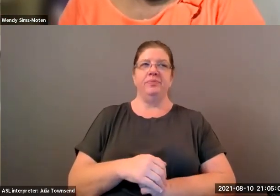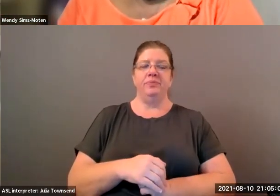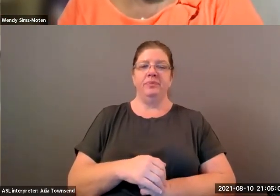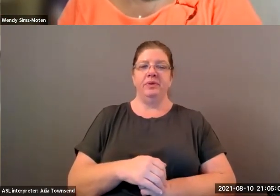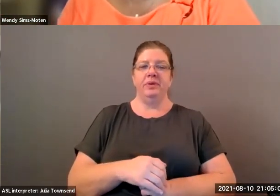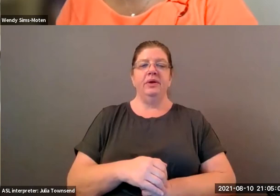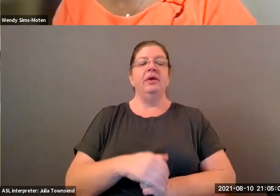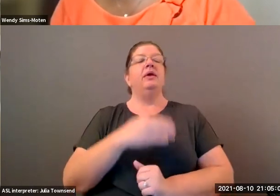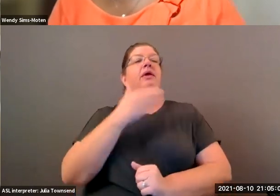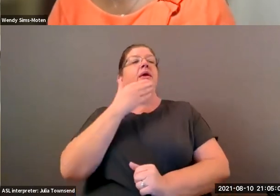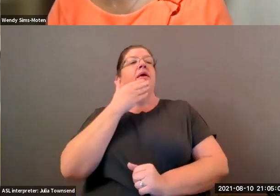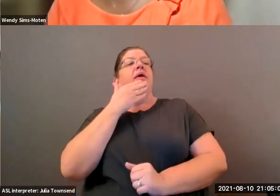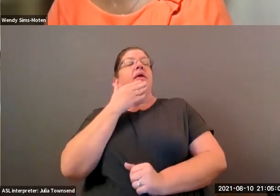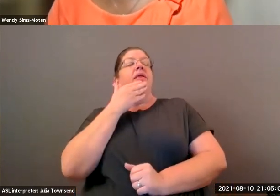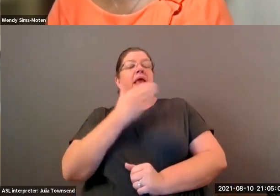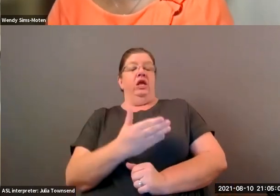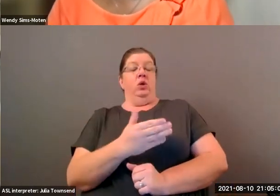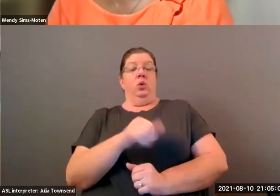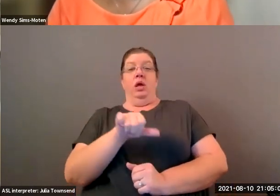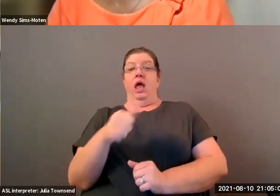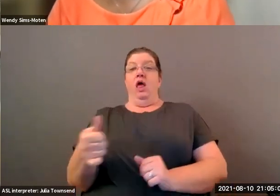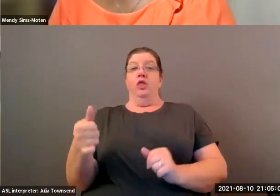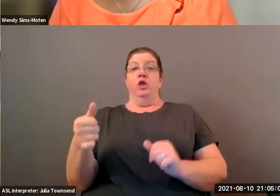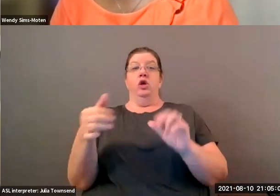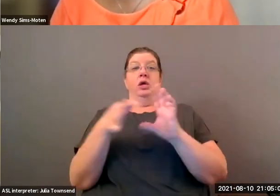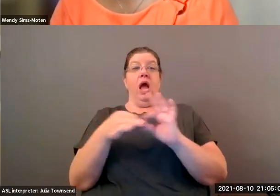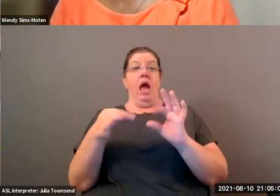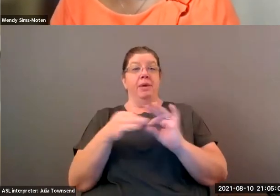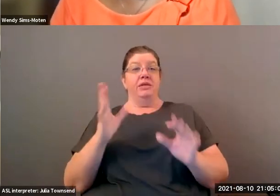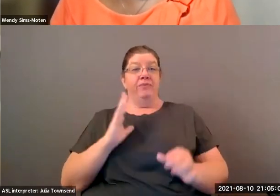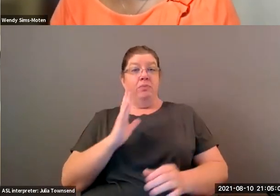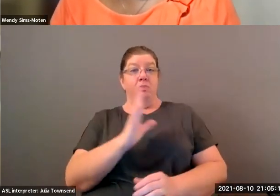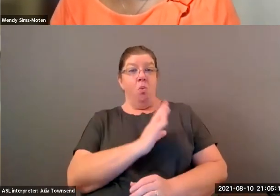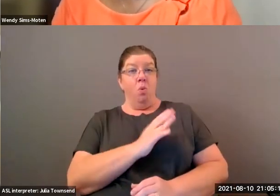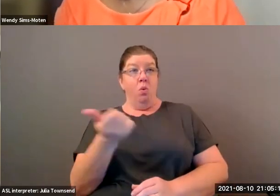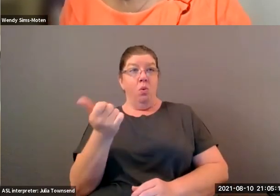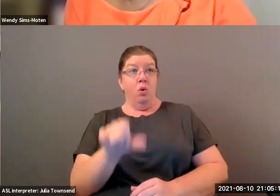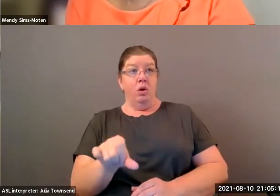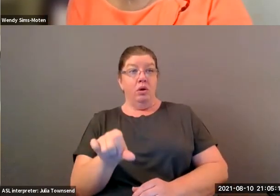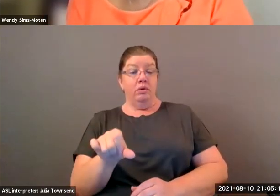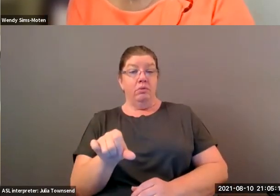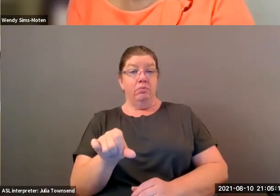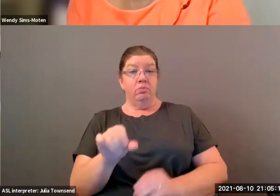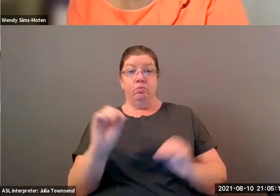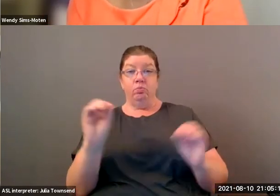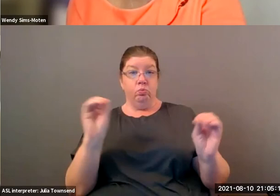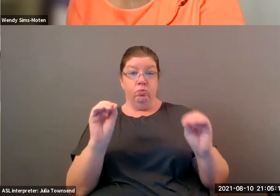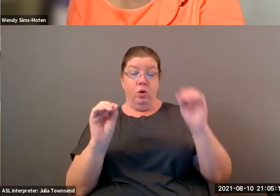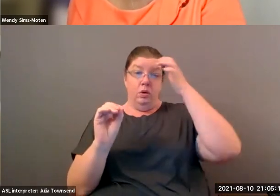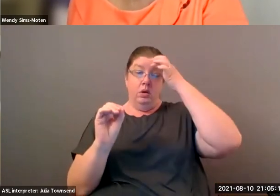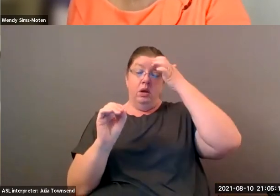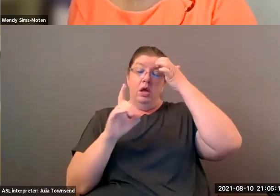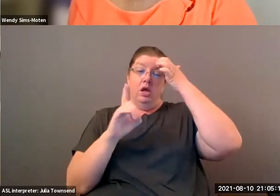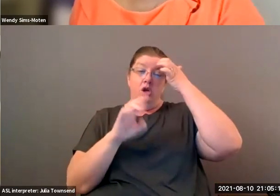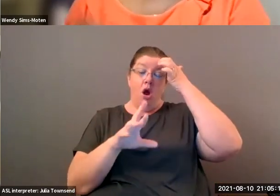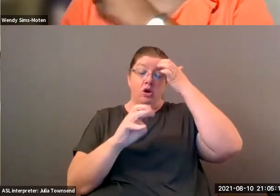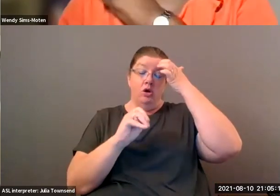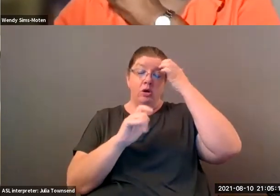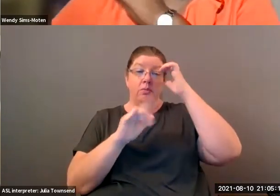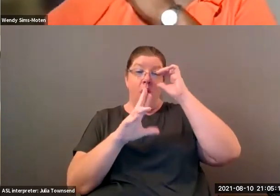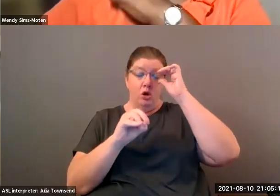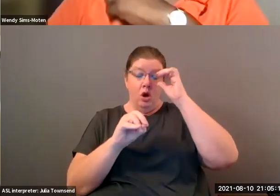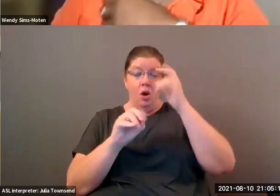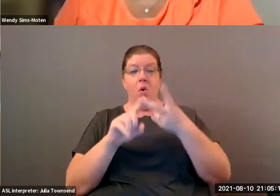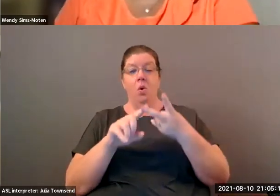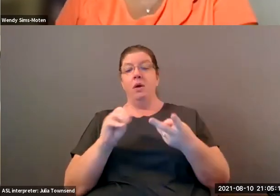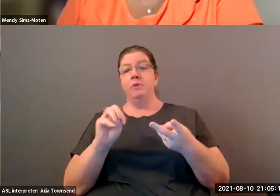Thank you. Any other comments from board members? If not, Dr. Maldonado and Mr. Vizzolini,